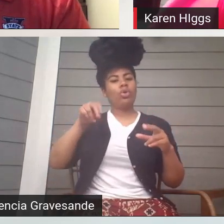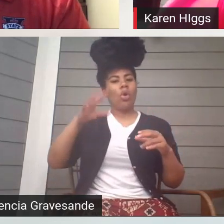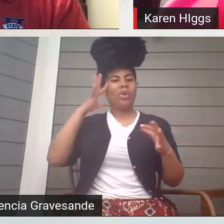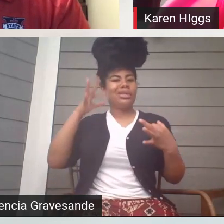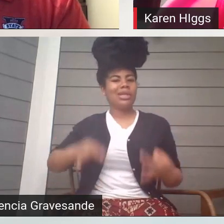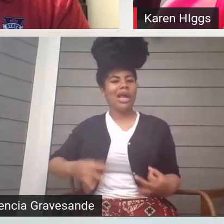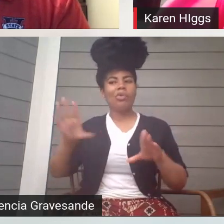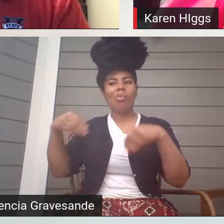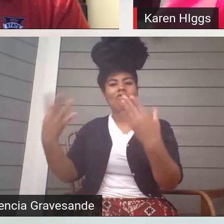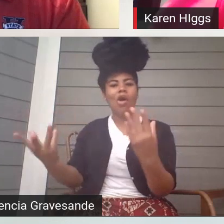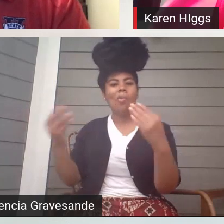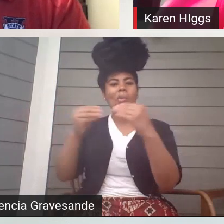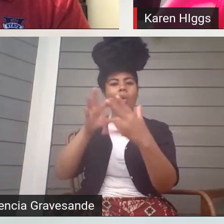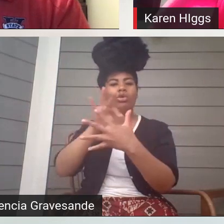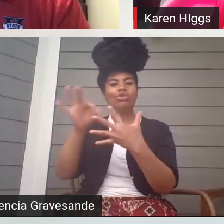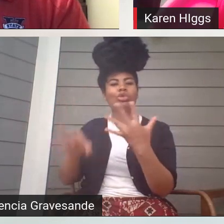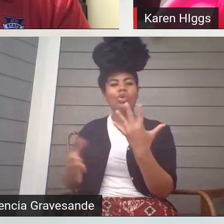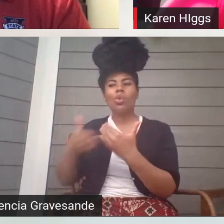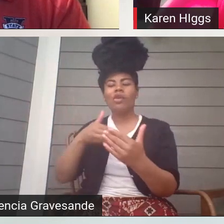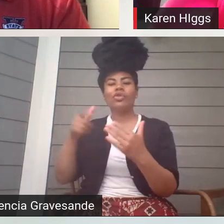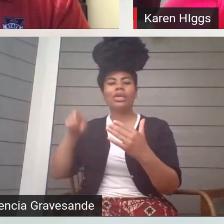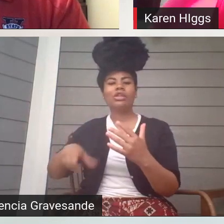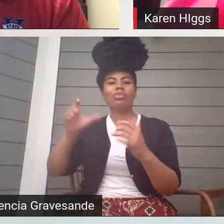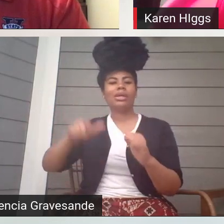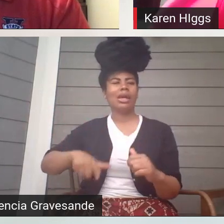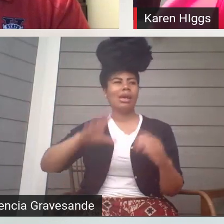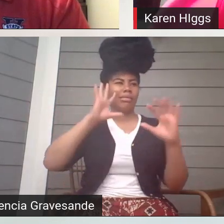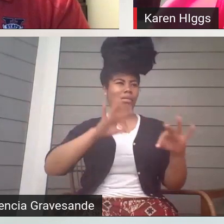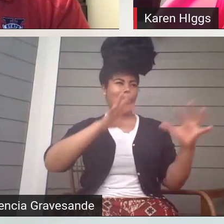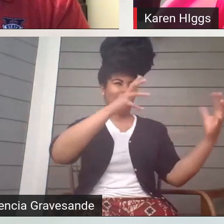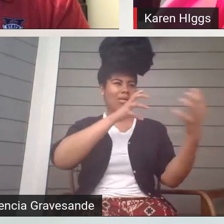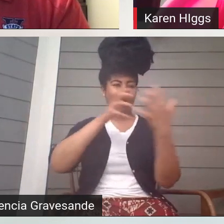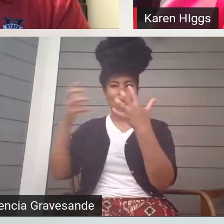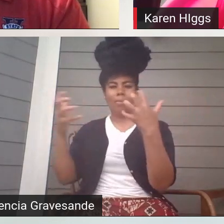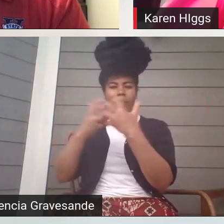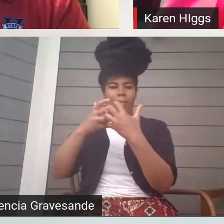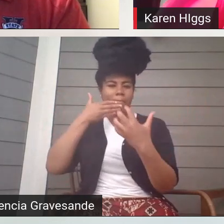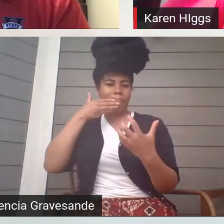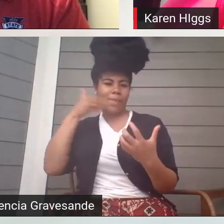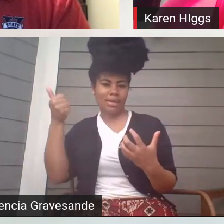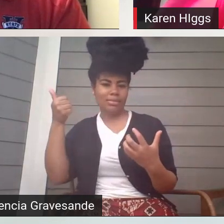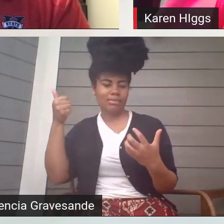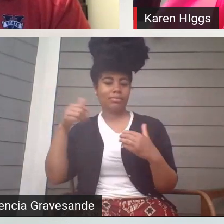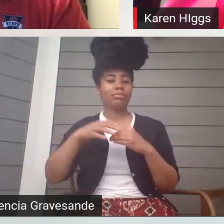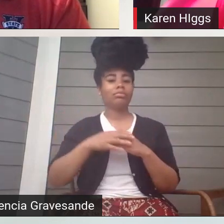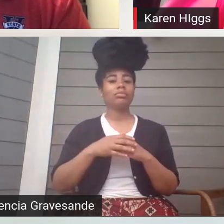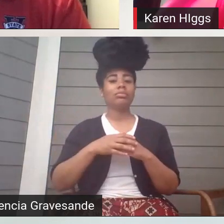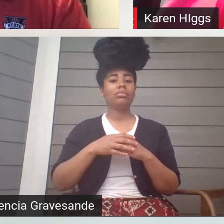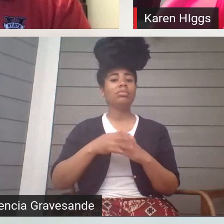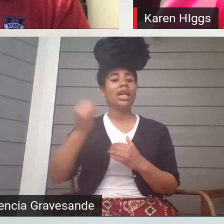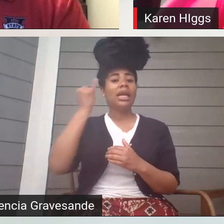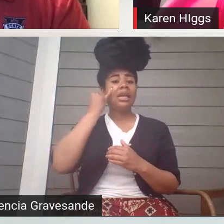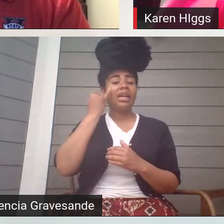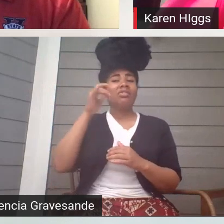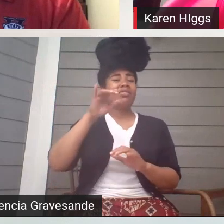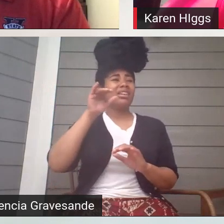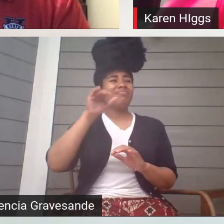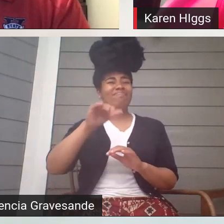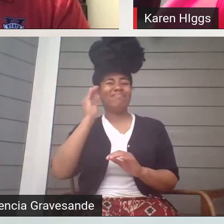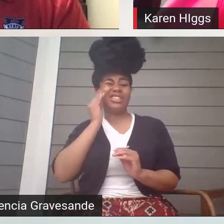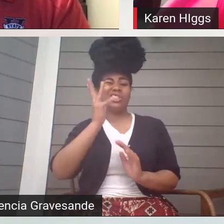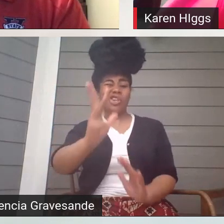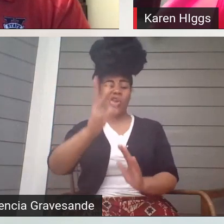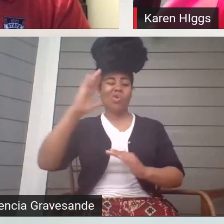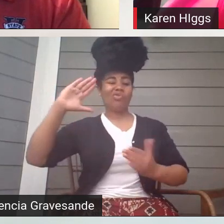we needed so that we could build that optimal schedule for you. And then unless you indicated needing fewer hours or other